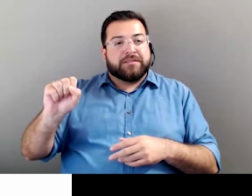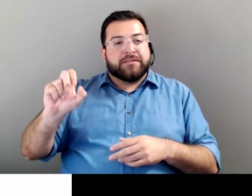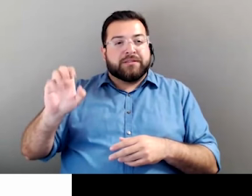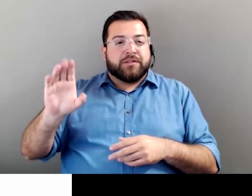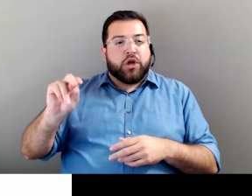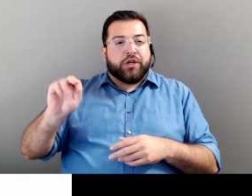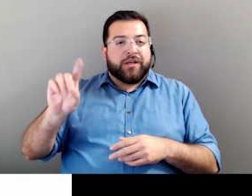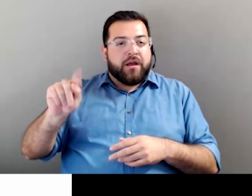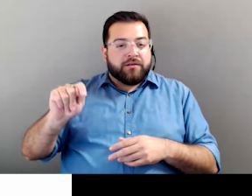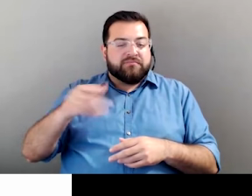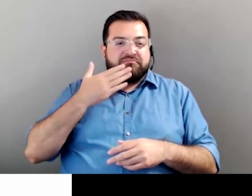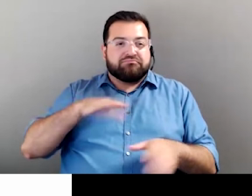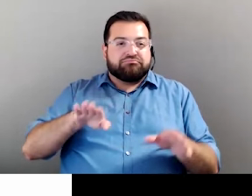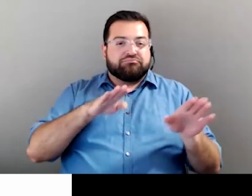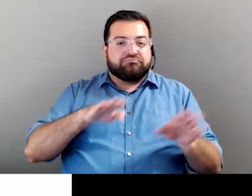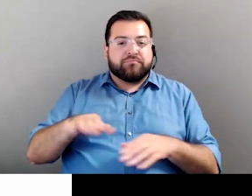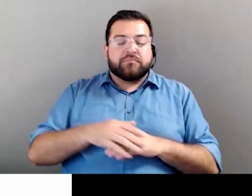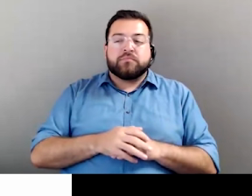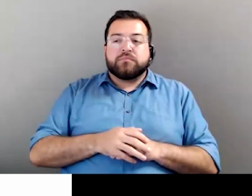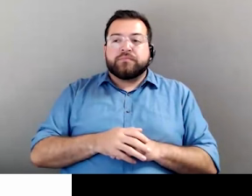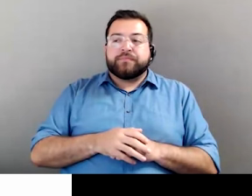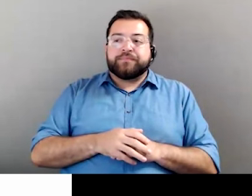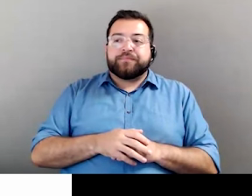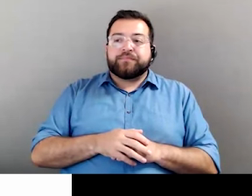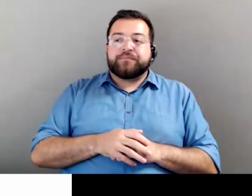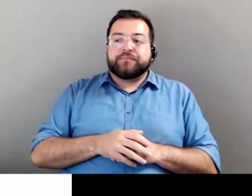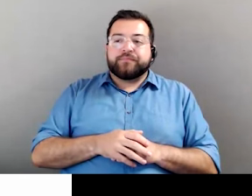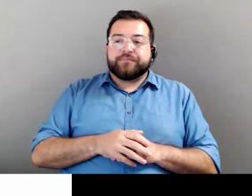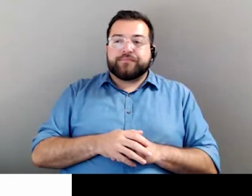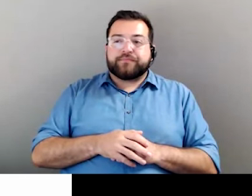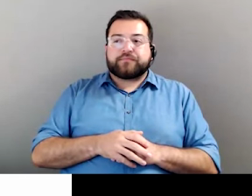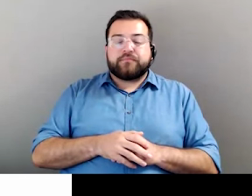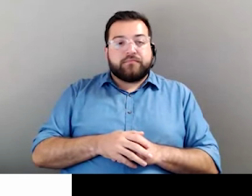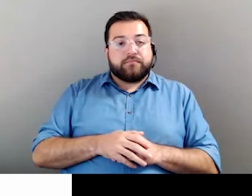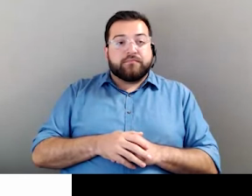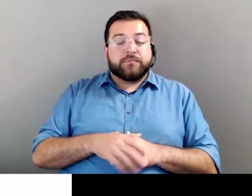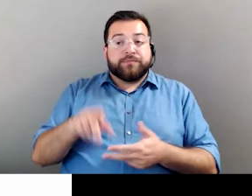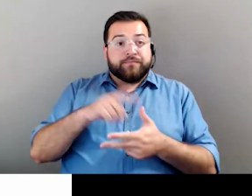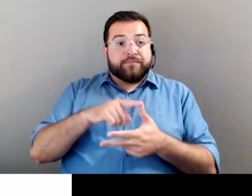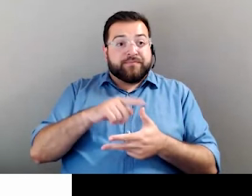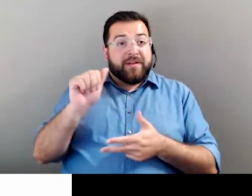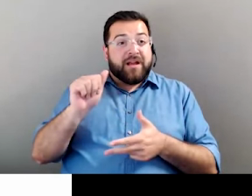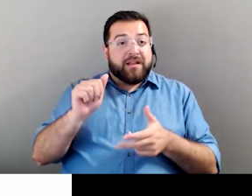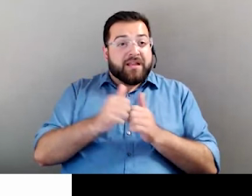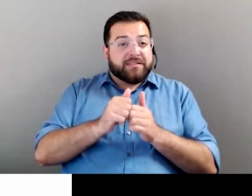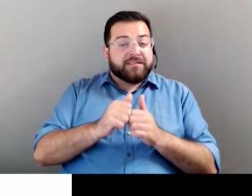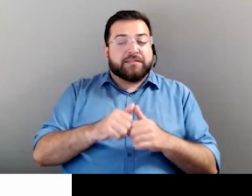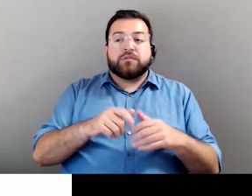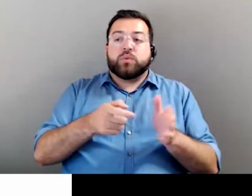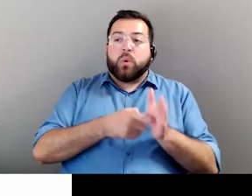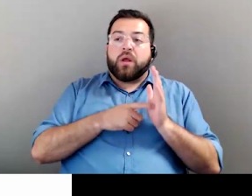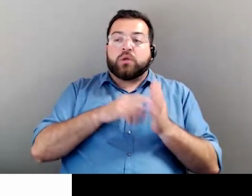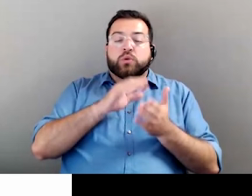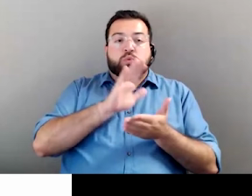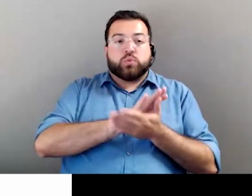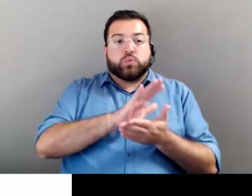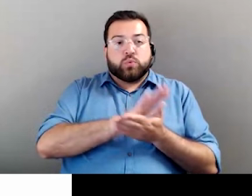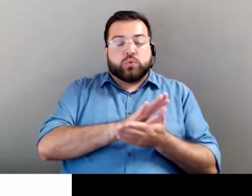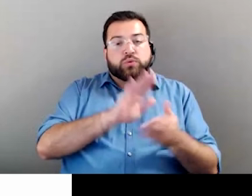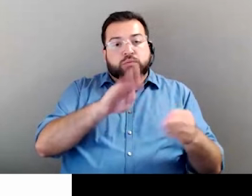So Title IX regulations require schools to provide equal opportunity based on your